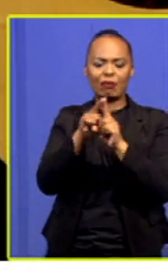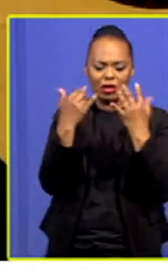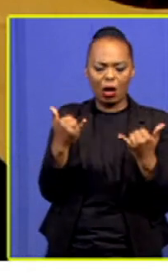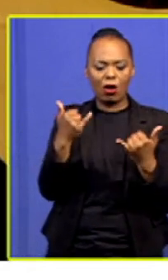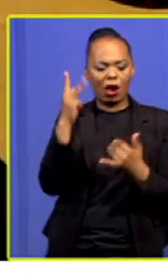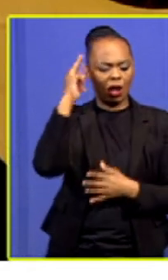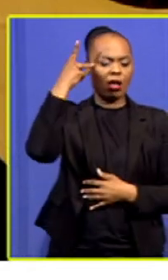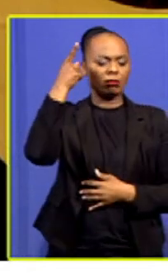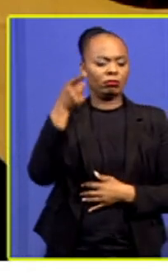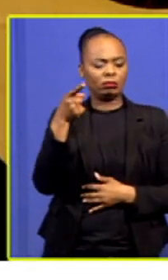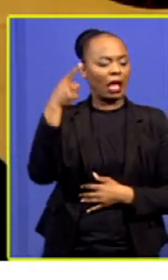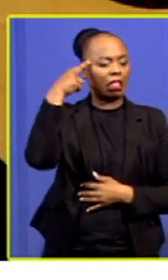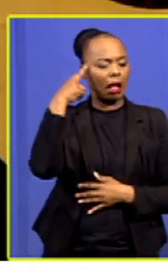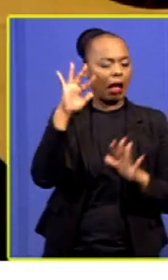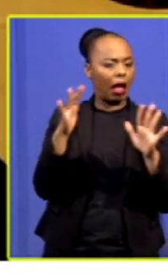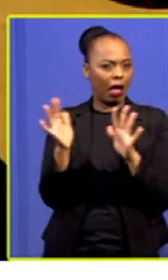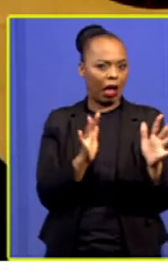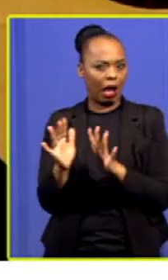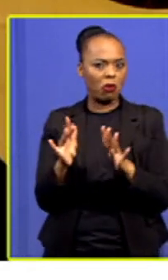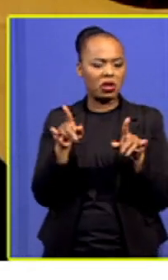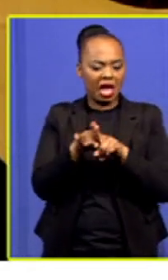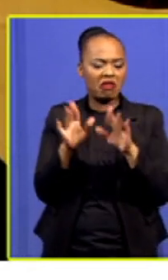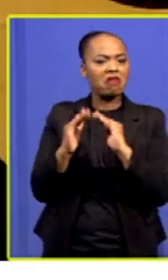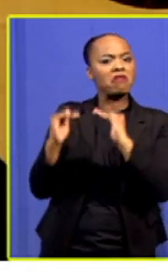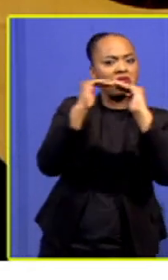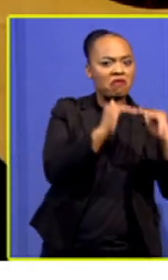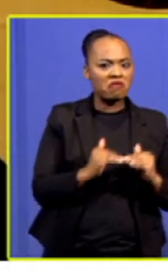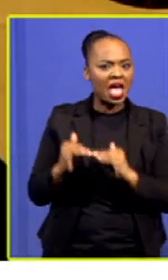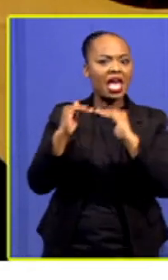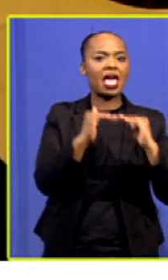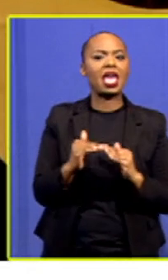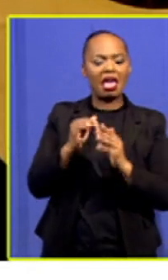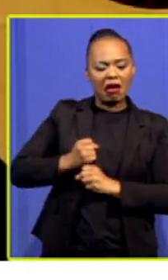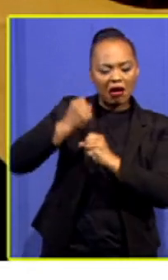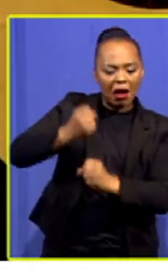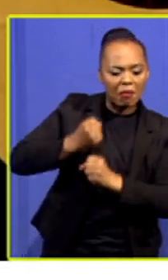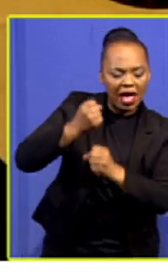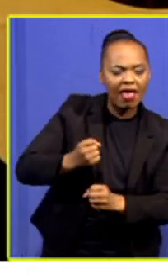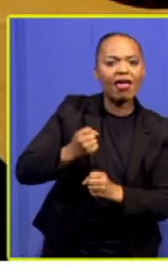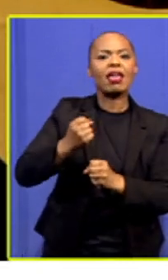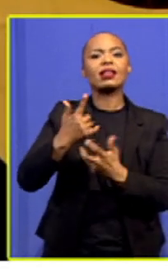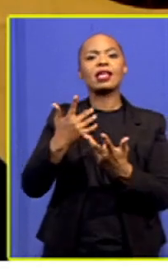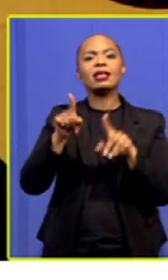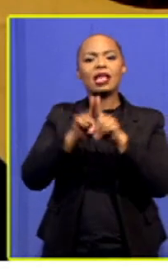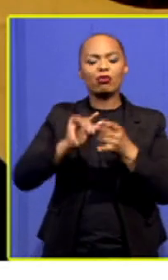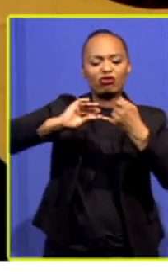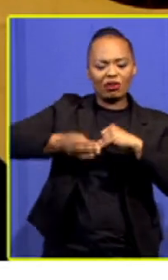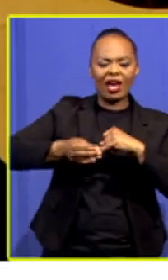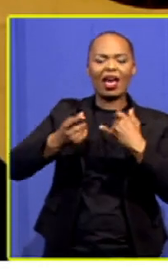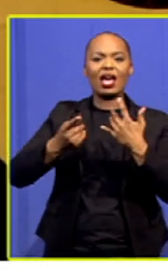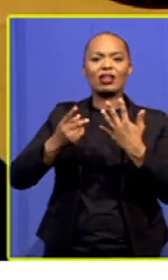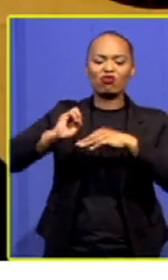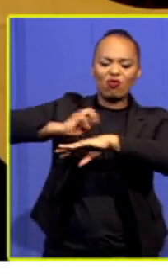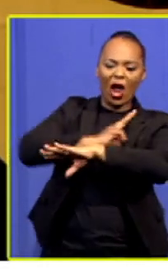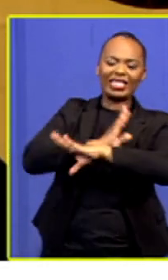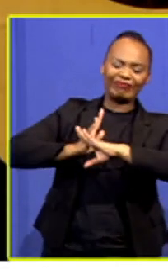to start thinking along the lines of, fairness in terms of campaigning and also trying to avoid, this deadly virus or the